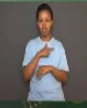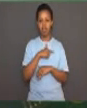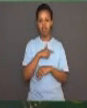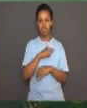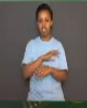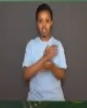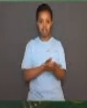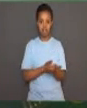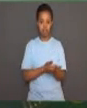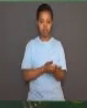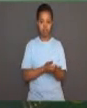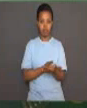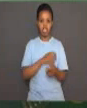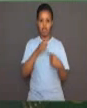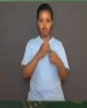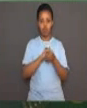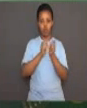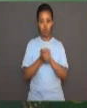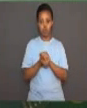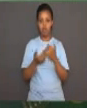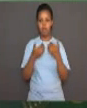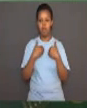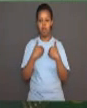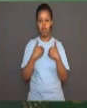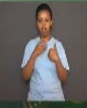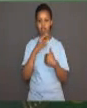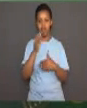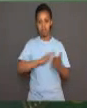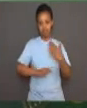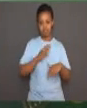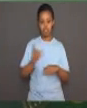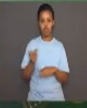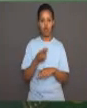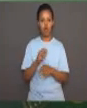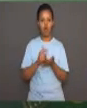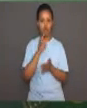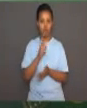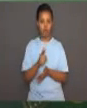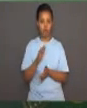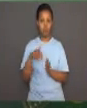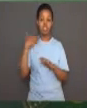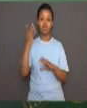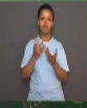because of our ability to change our environment and to interbreed.